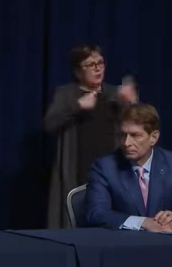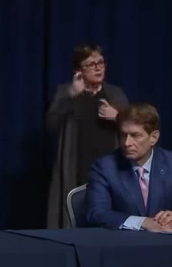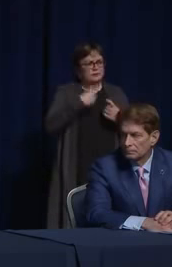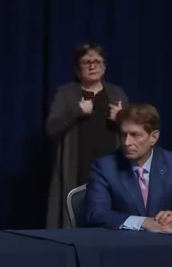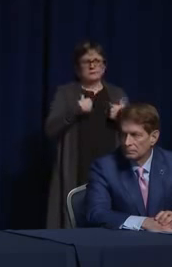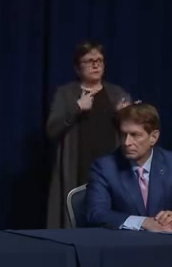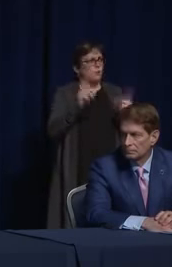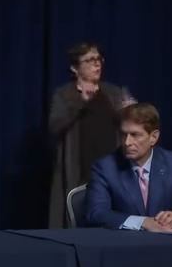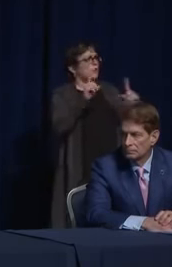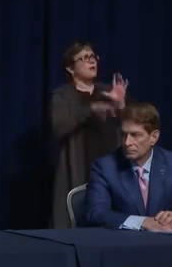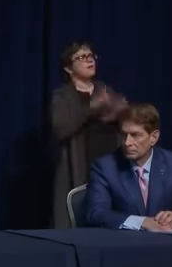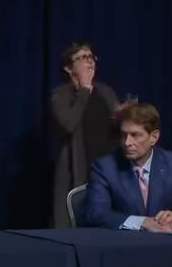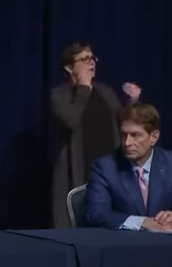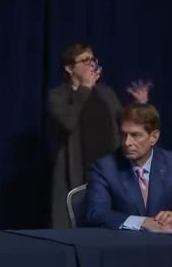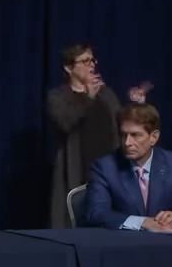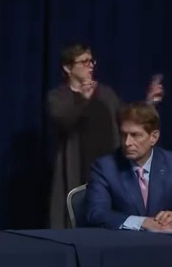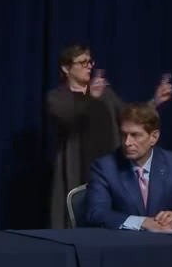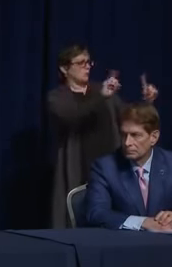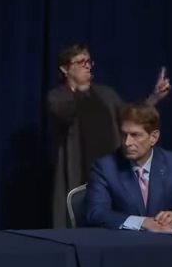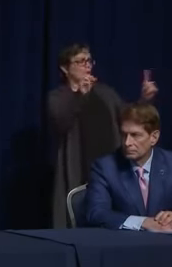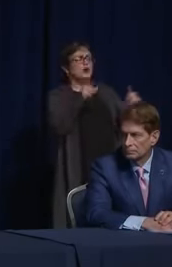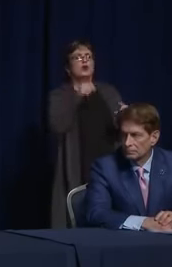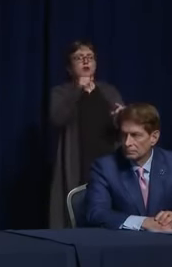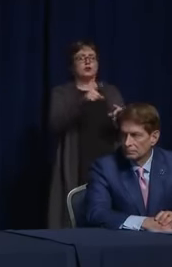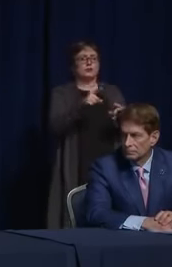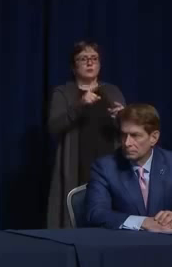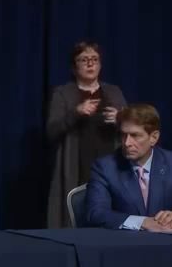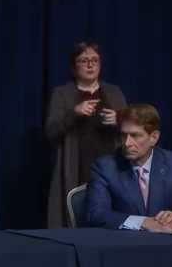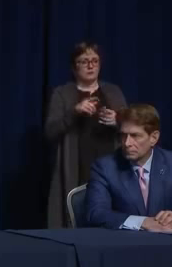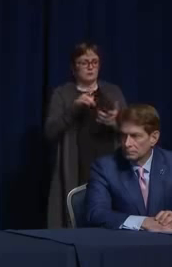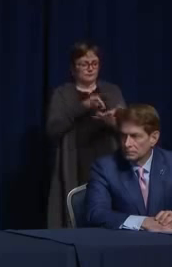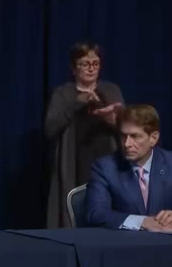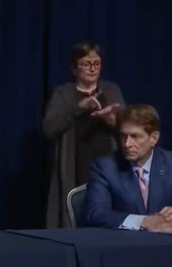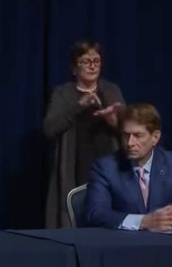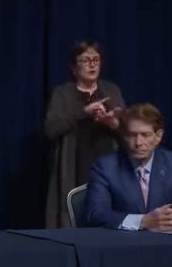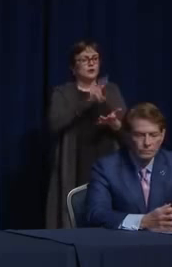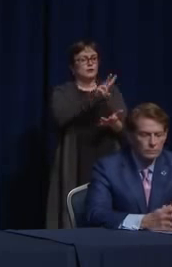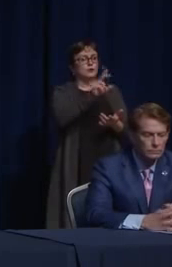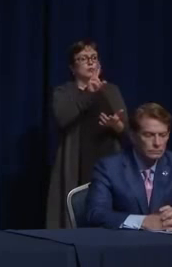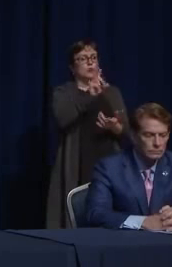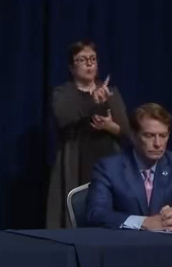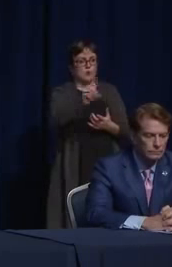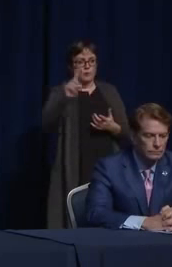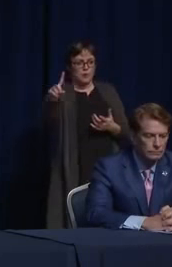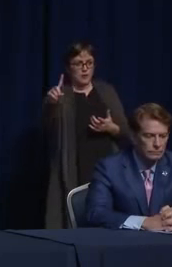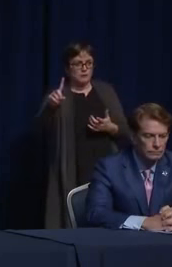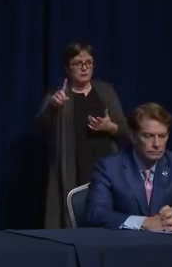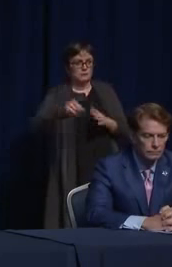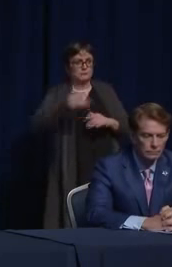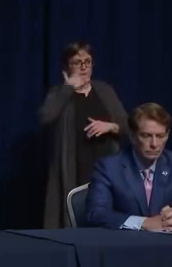You can go to 211, which is up and running. You can go to